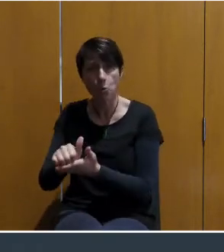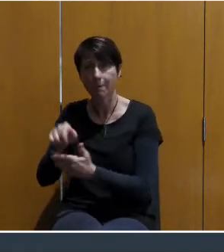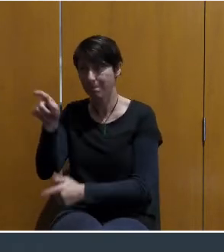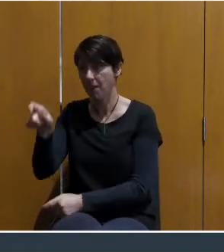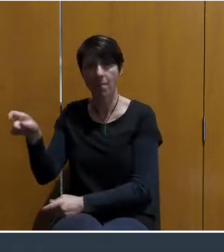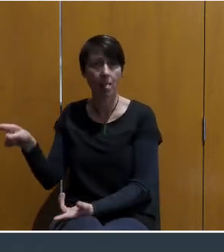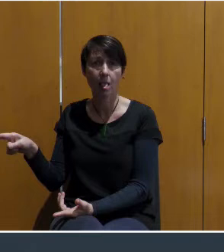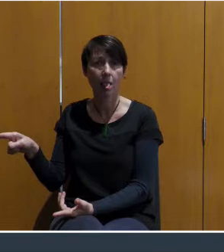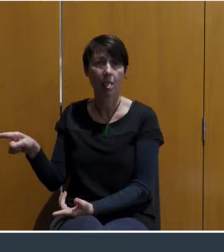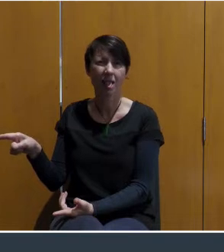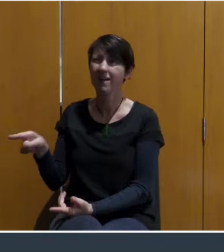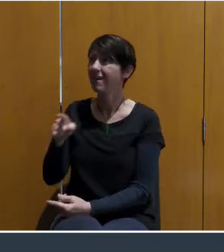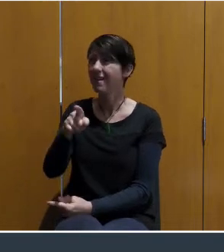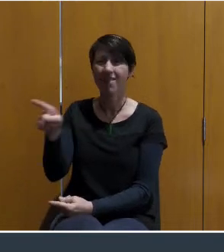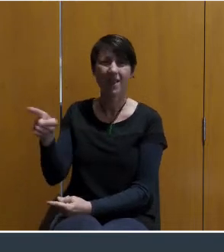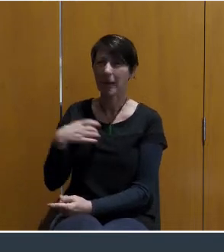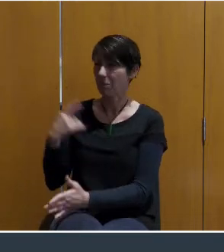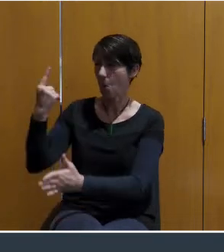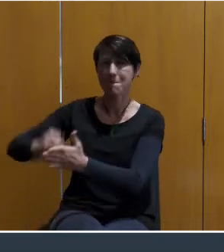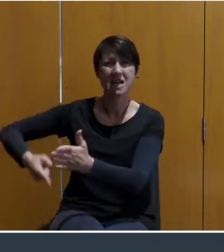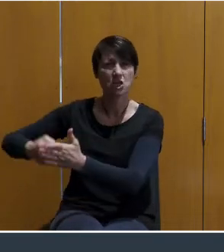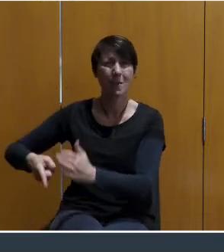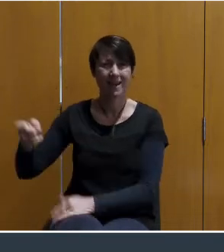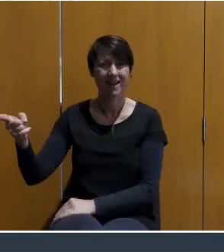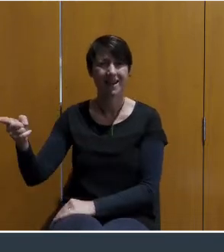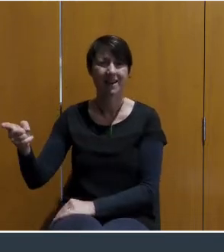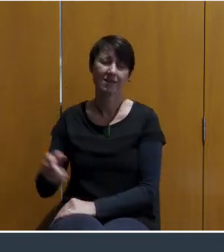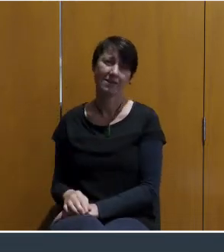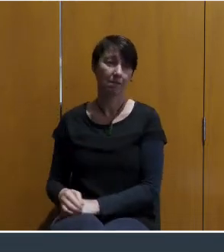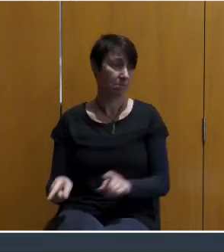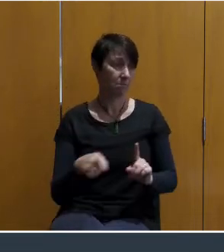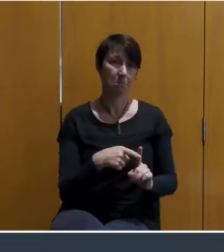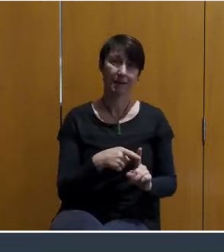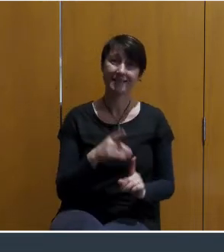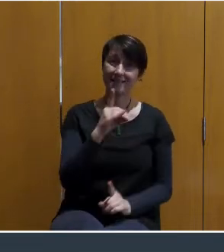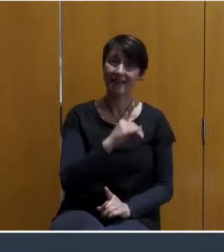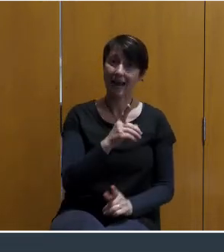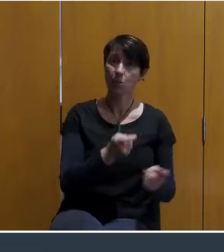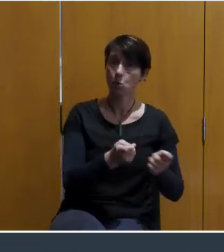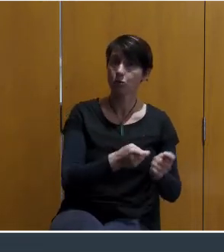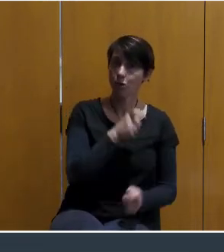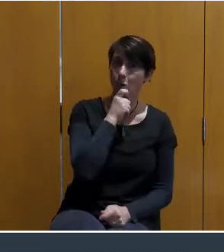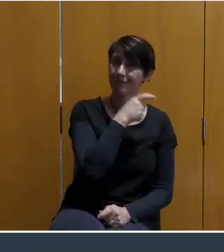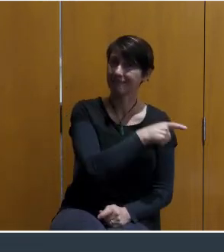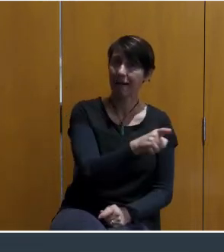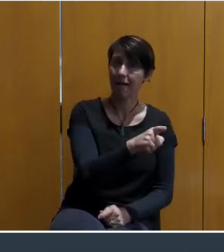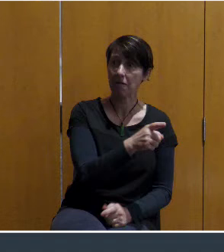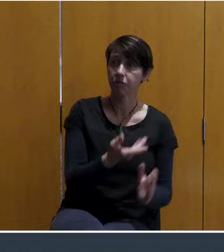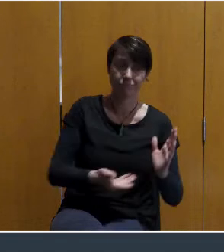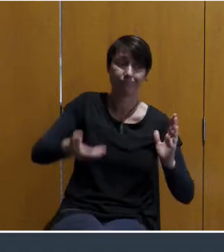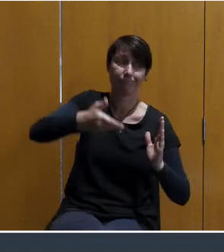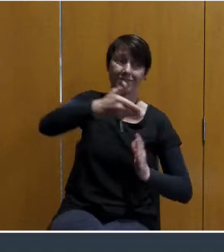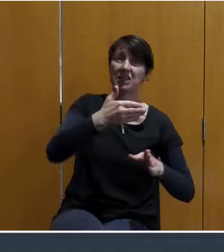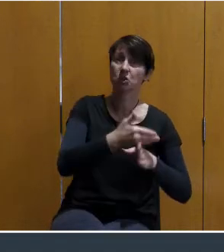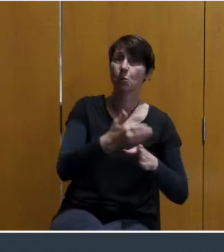as well as putting more pressure on your animal control division. There is definitely an